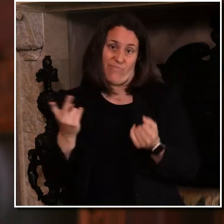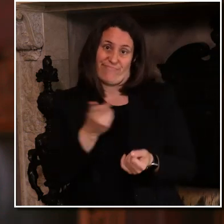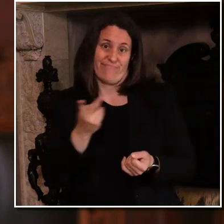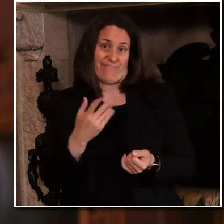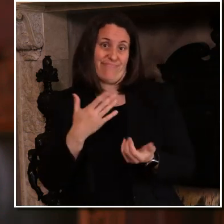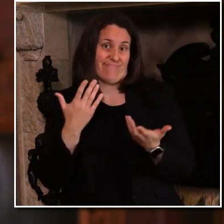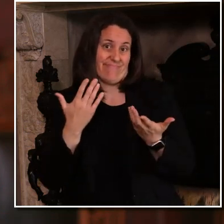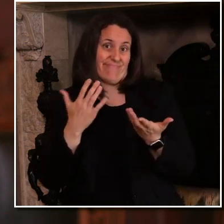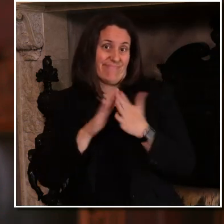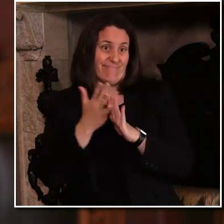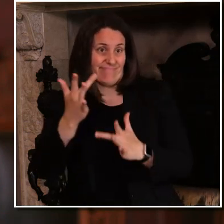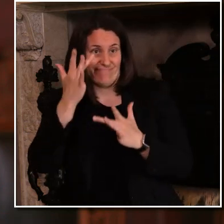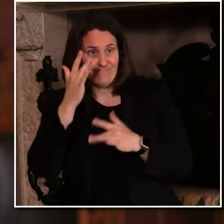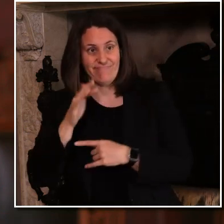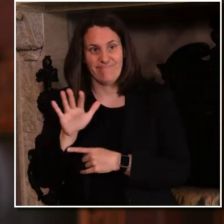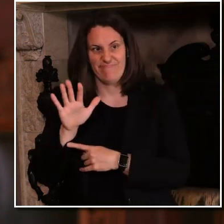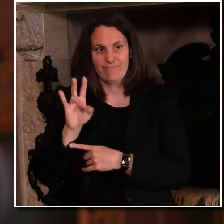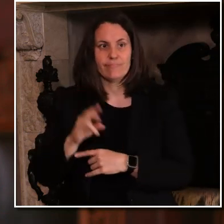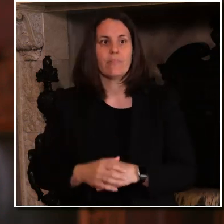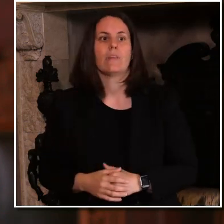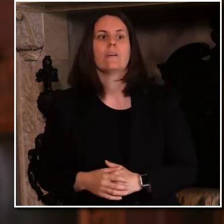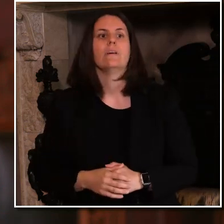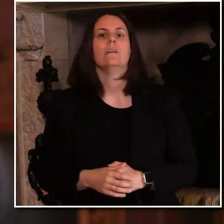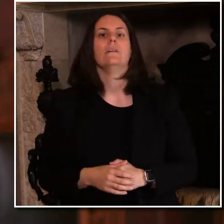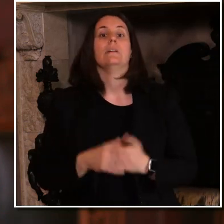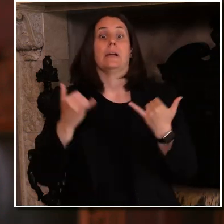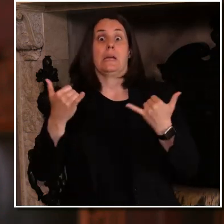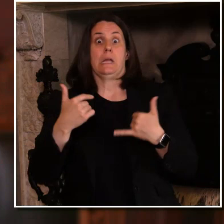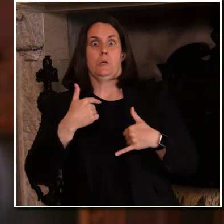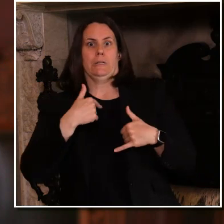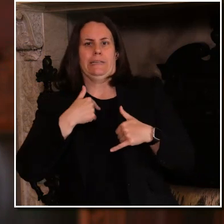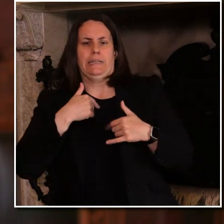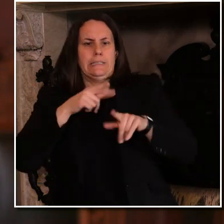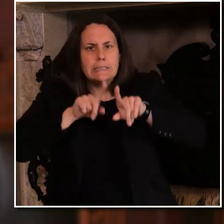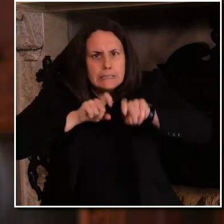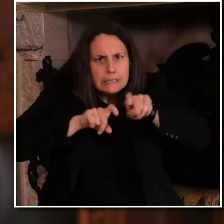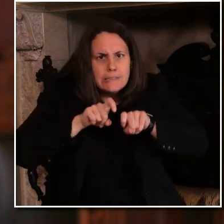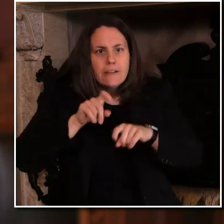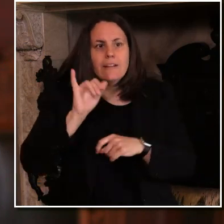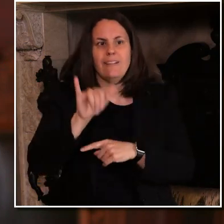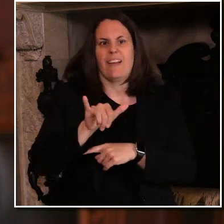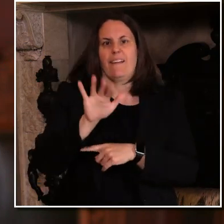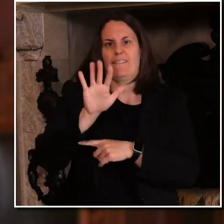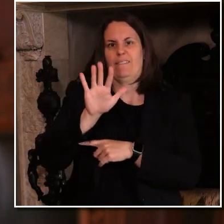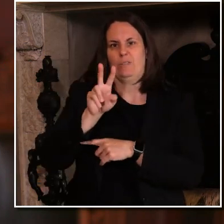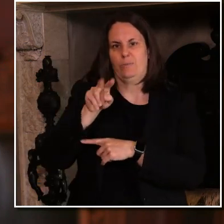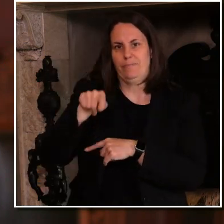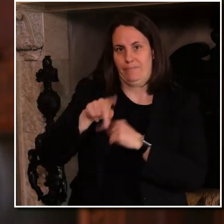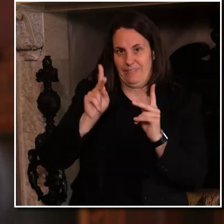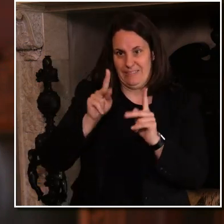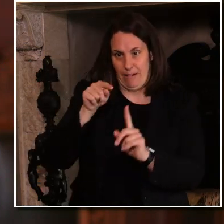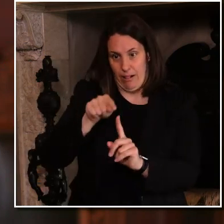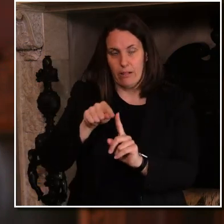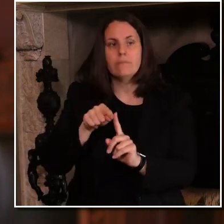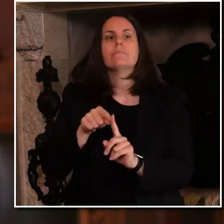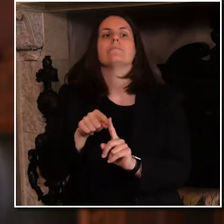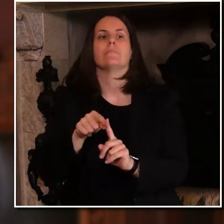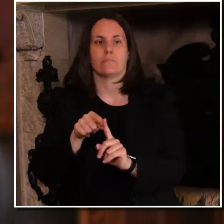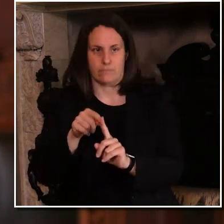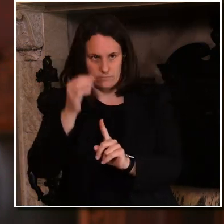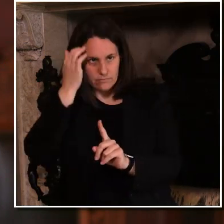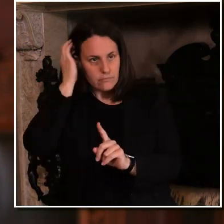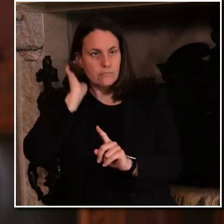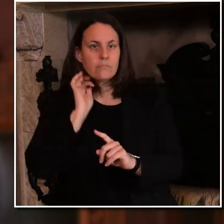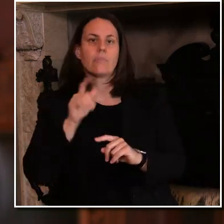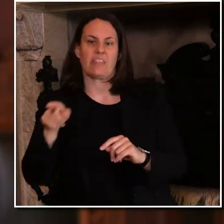this and folks have been answering this question, these 52 folks did indicate they were either a poll worker or voted in person on election